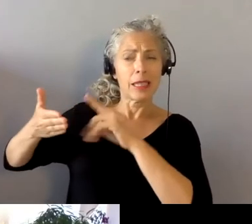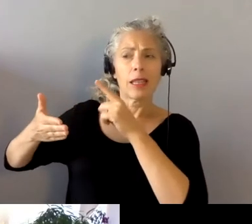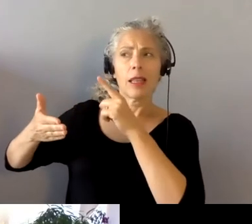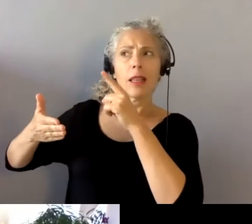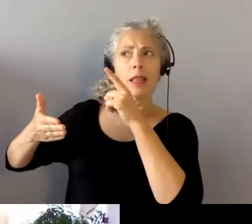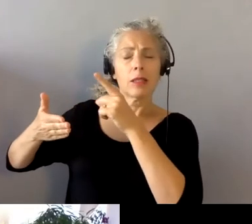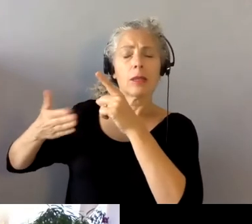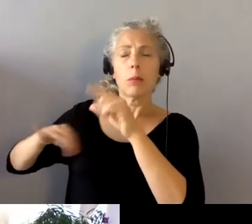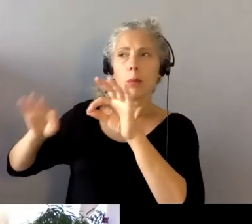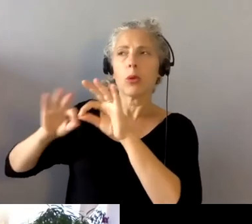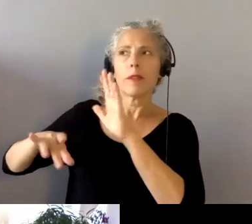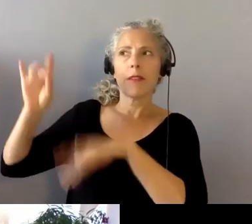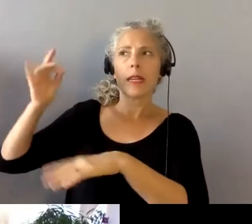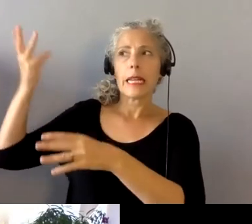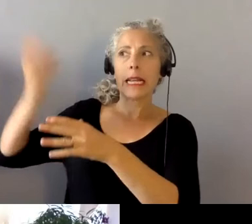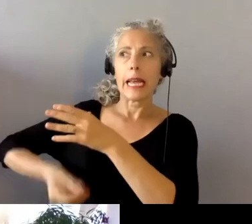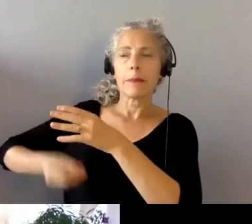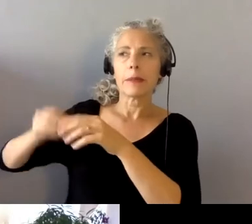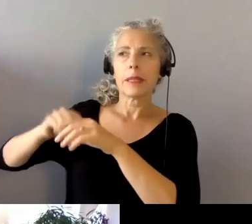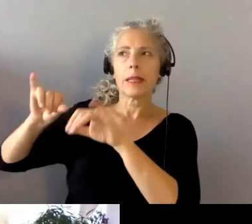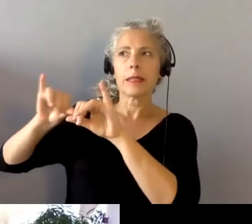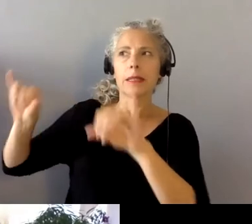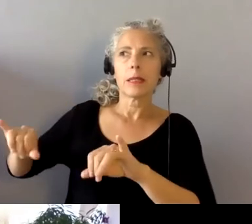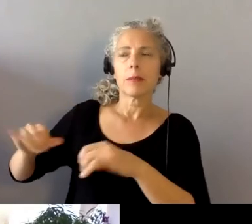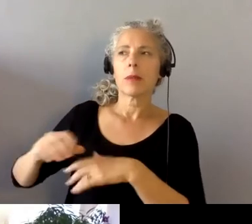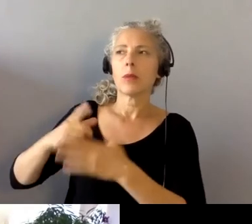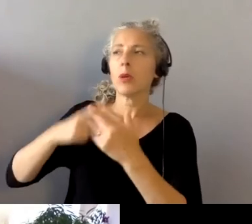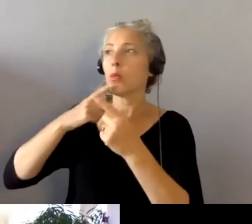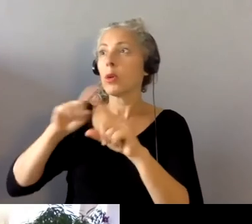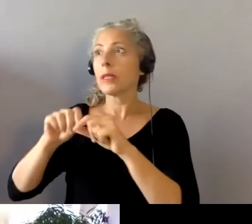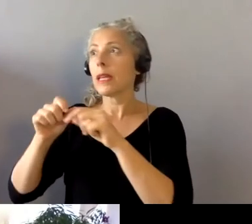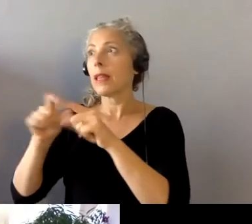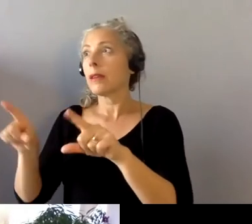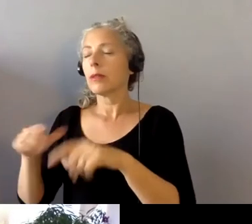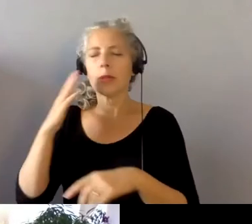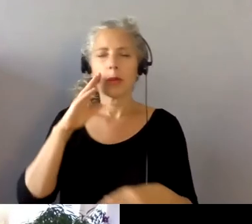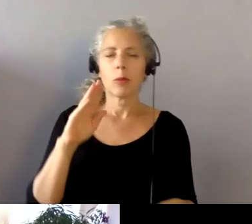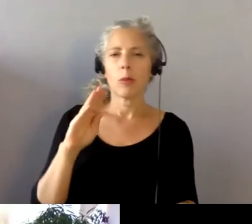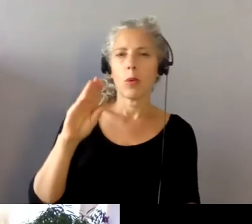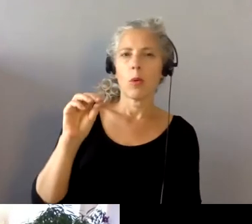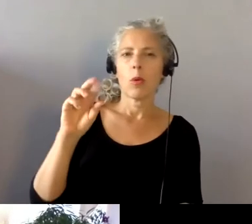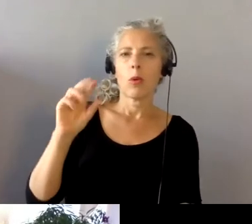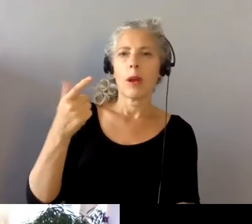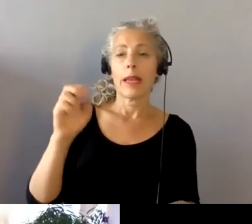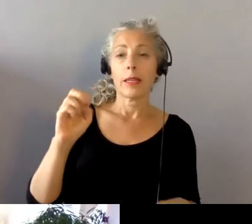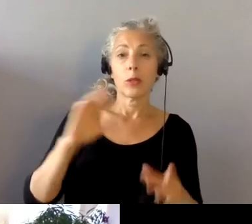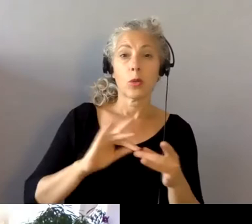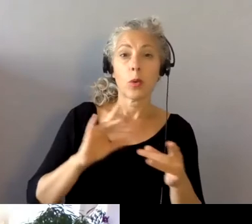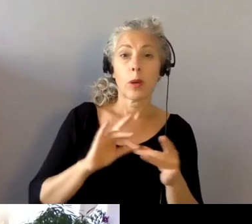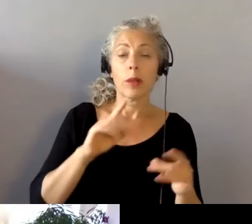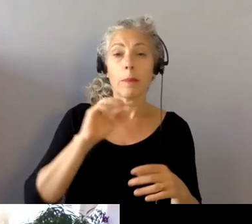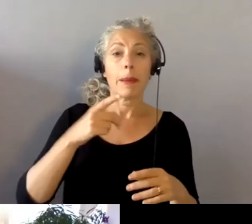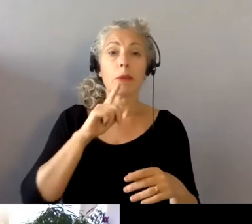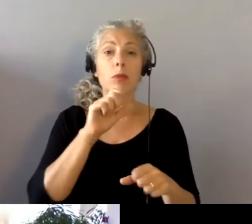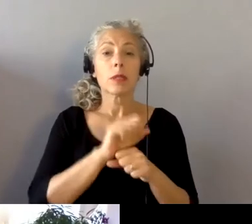systems and the breaks and what works in that language and what doesn't. So that Borges story where the map is actually the scale,